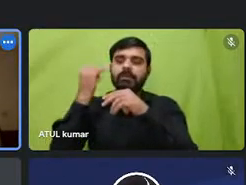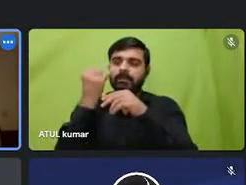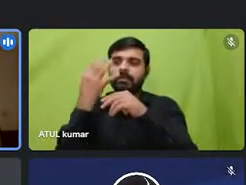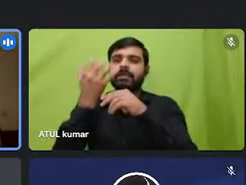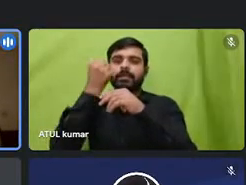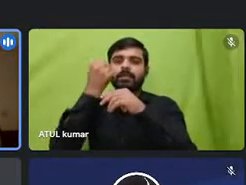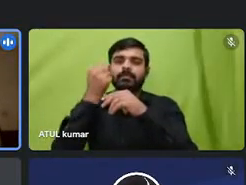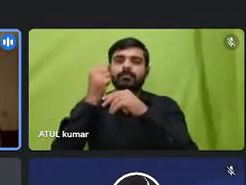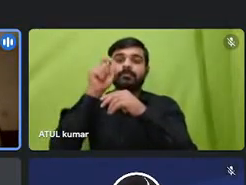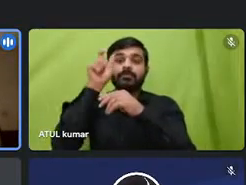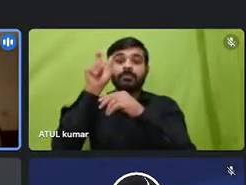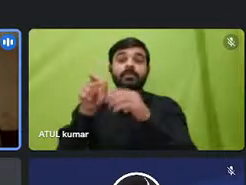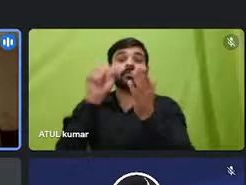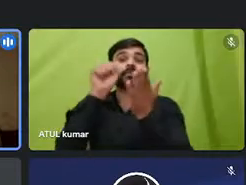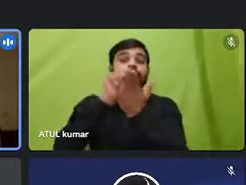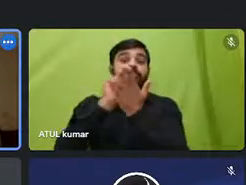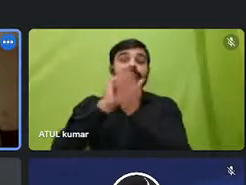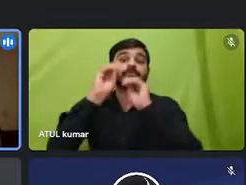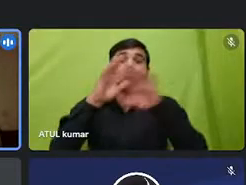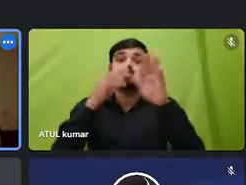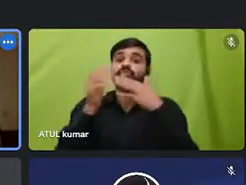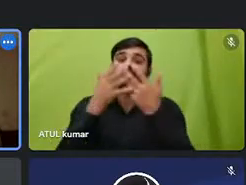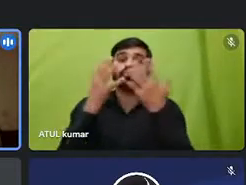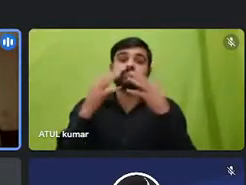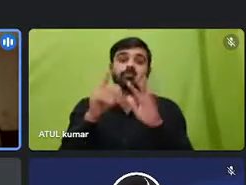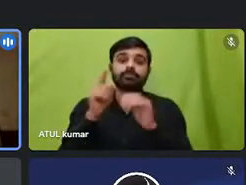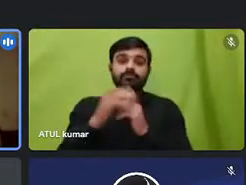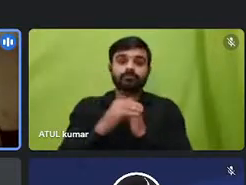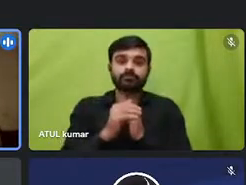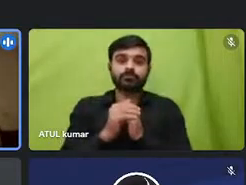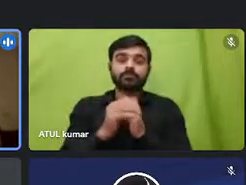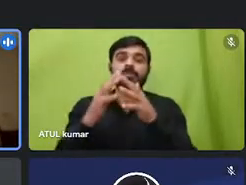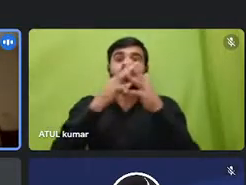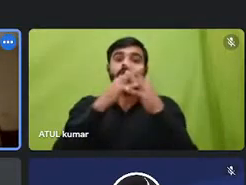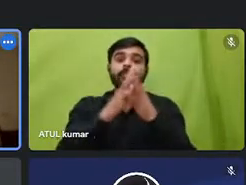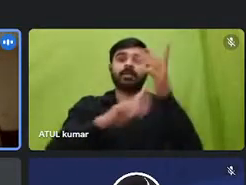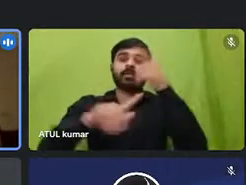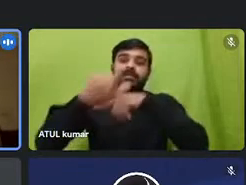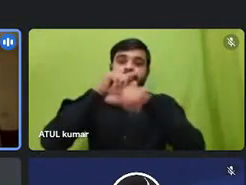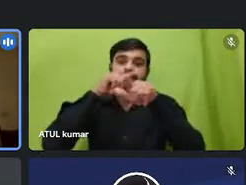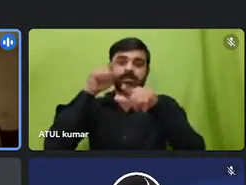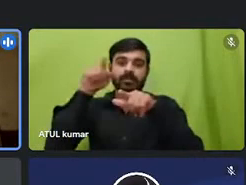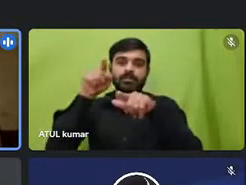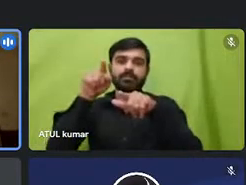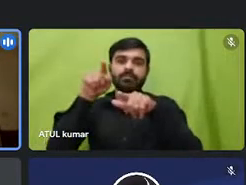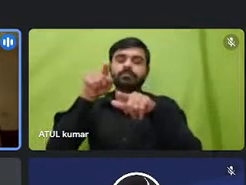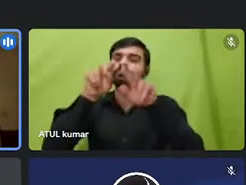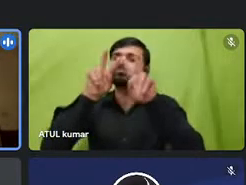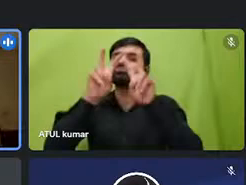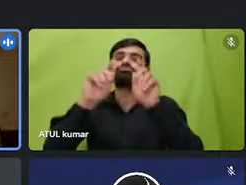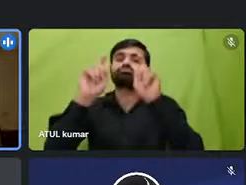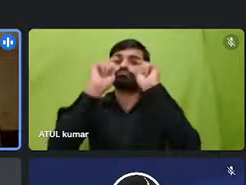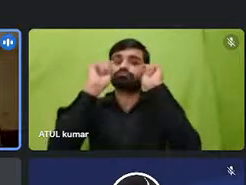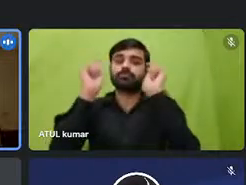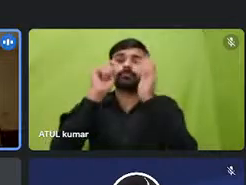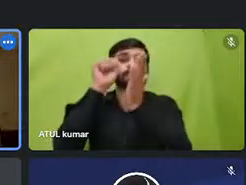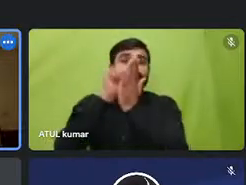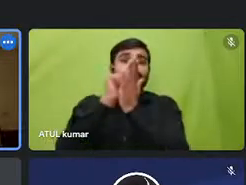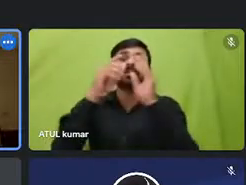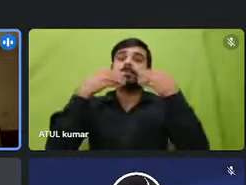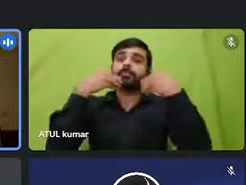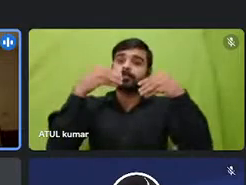out. It's published, however, in American Sign Language with occasional papers